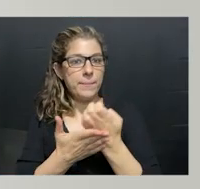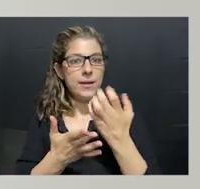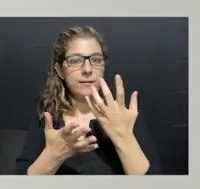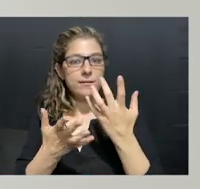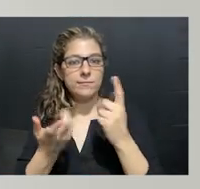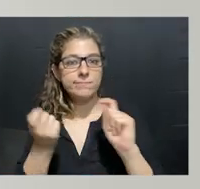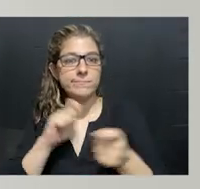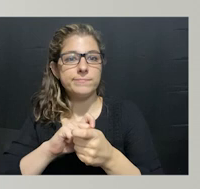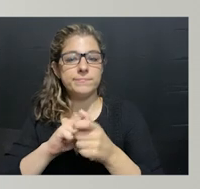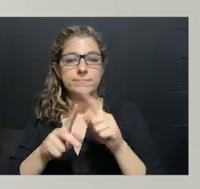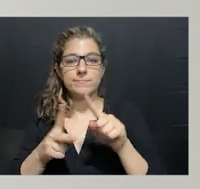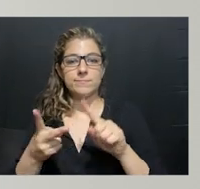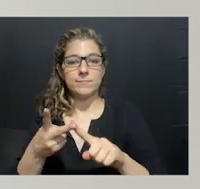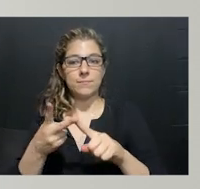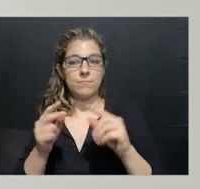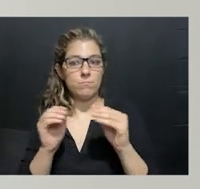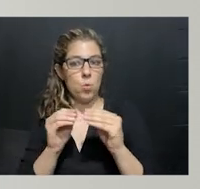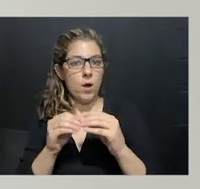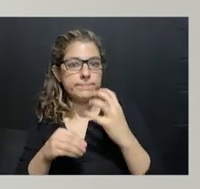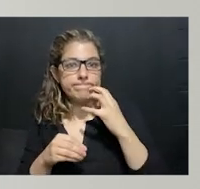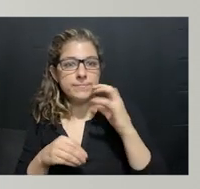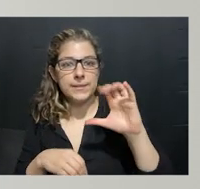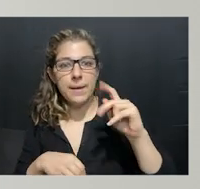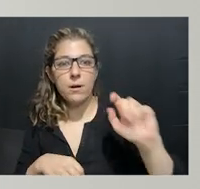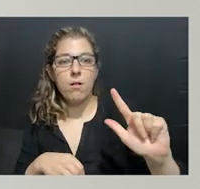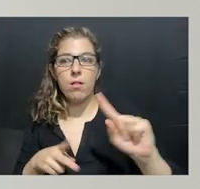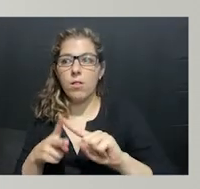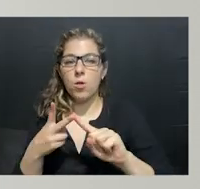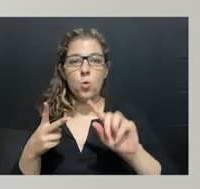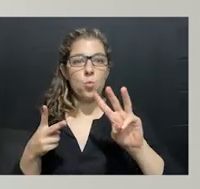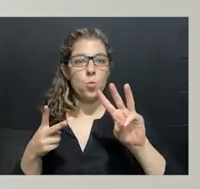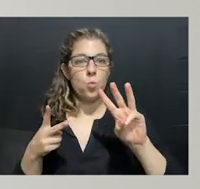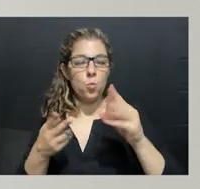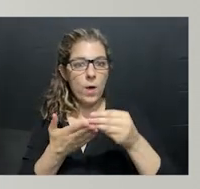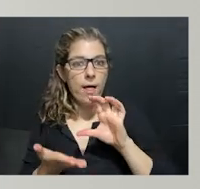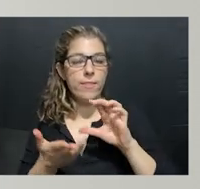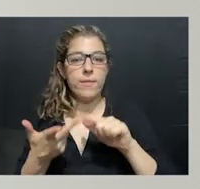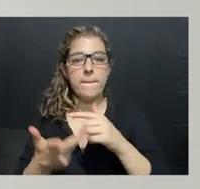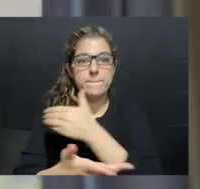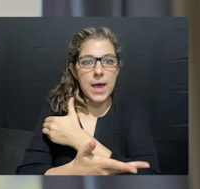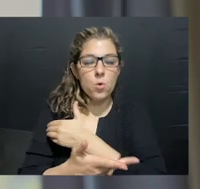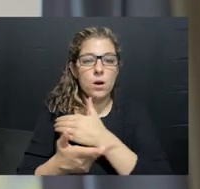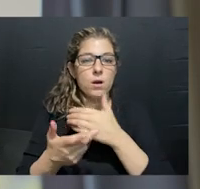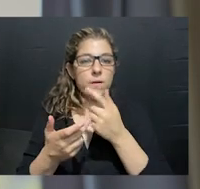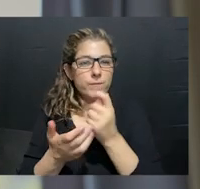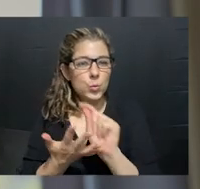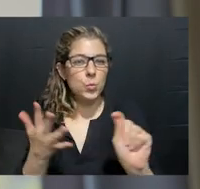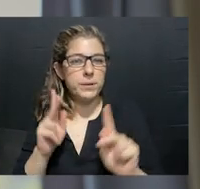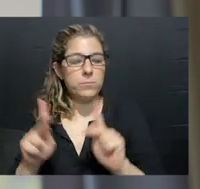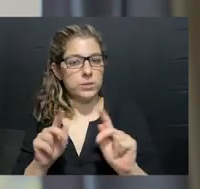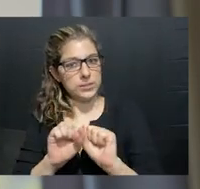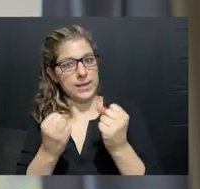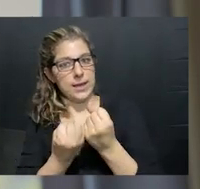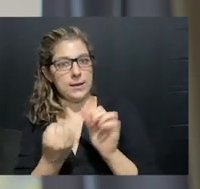disparities, great concentrations of capital, wealth, power in the hands of an elite few in societies